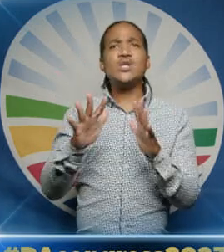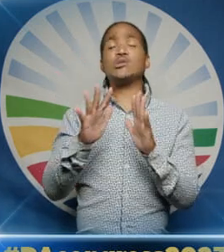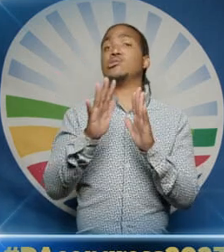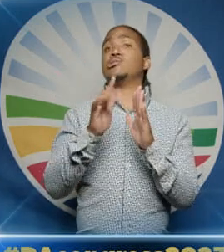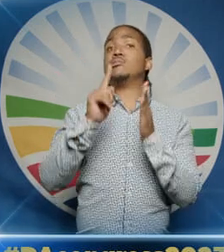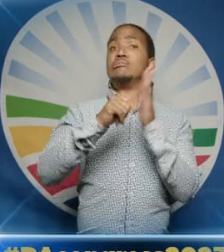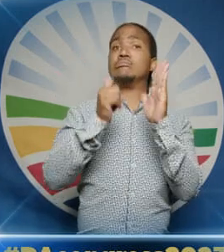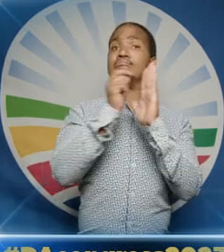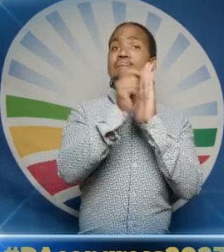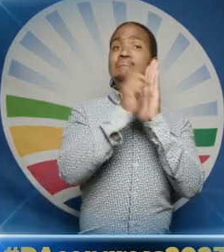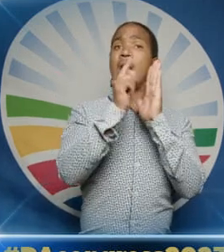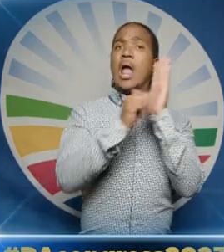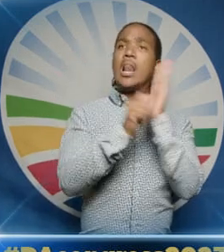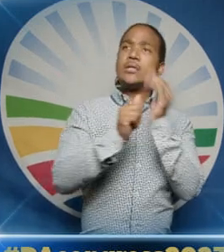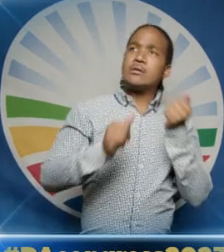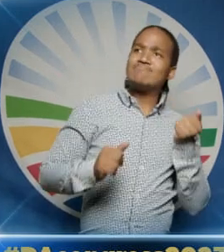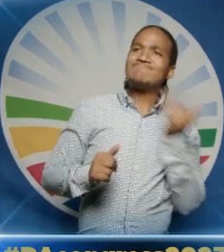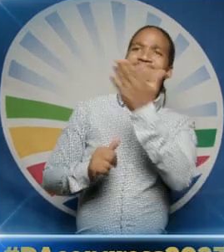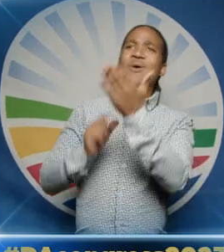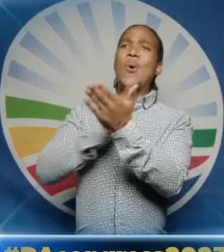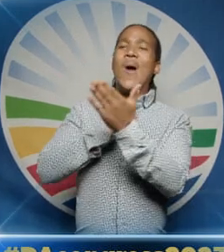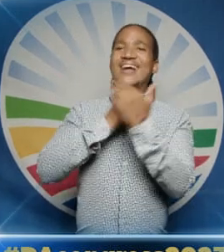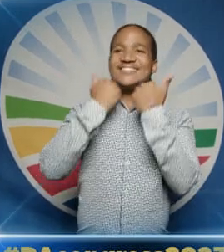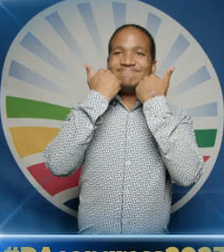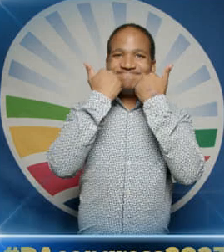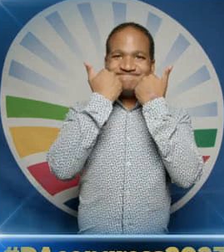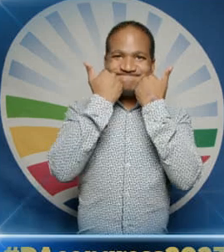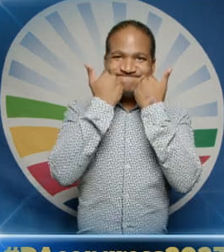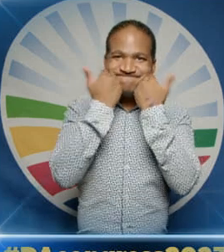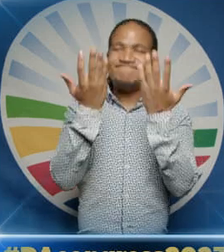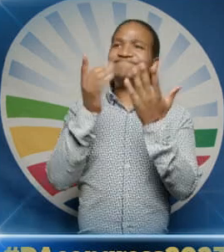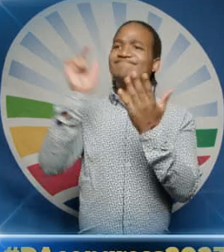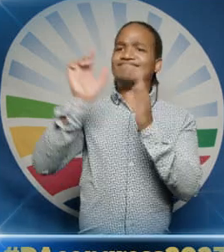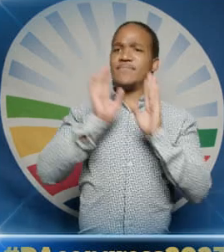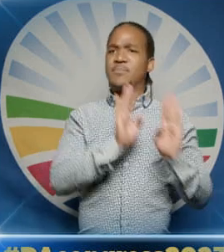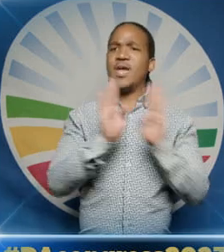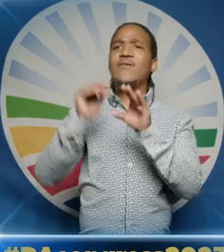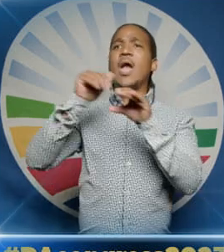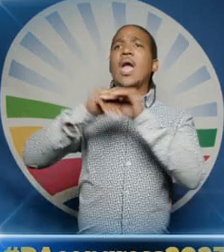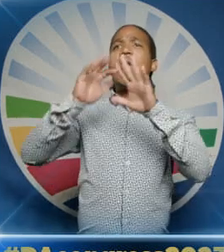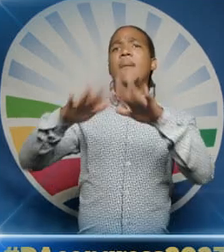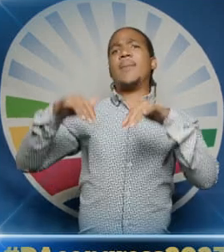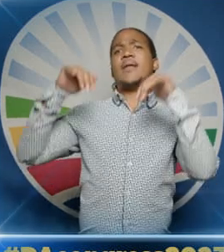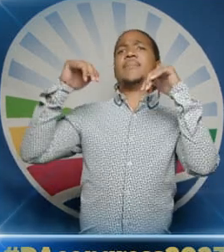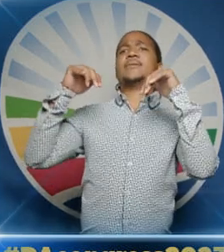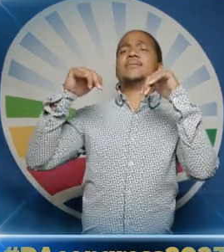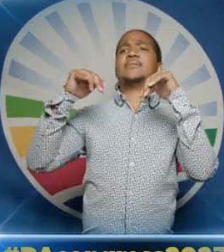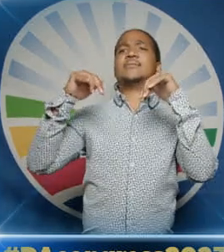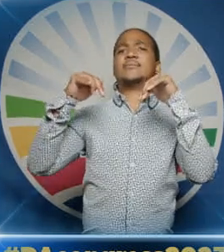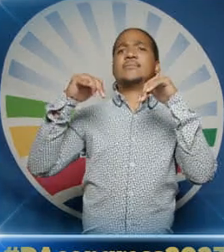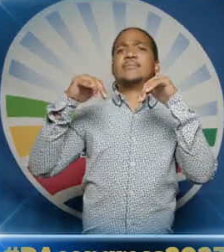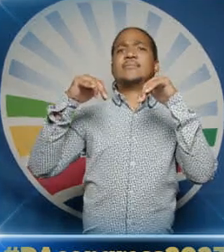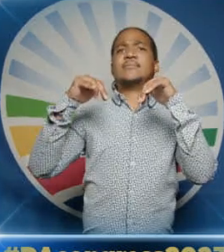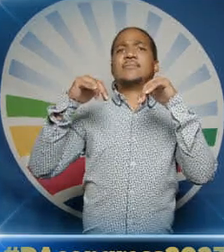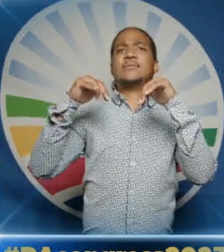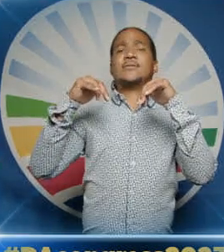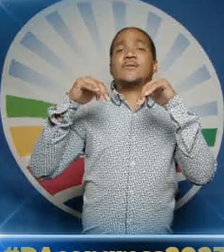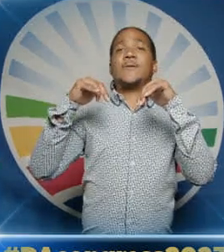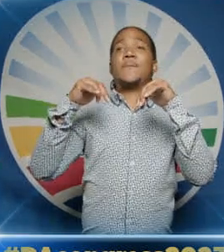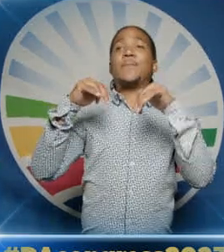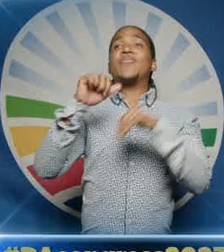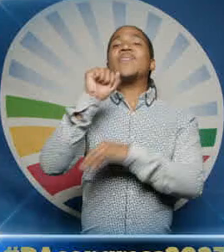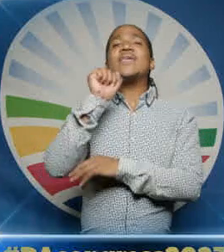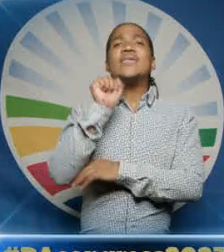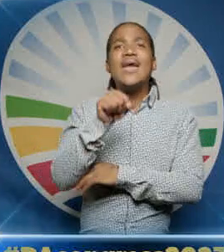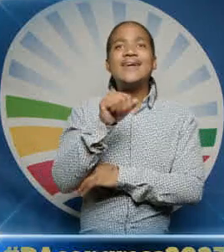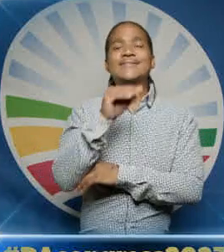the ANC for their shameless, indefensible conduct in Parliament. He boldly